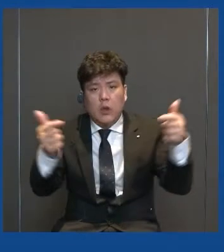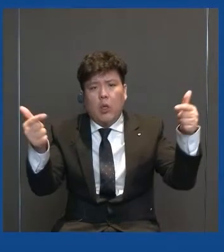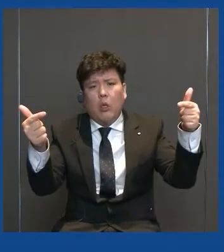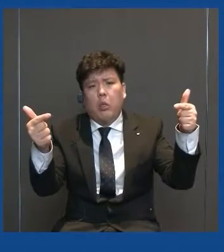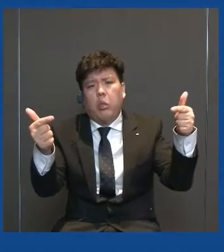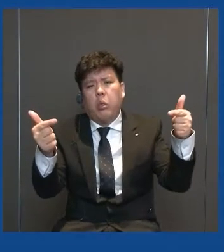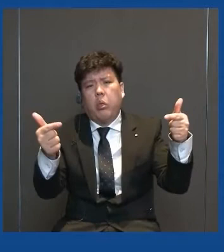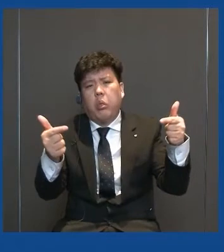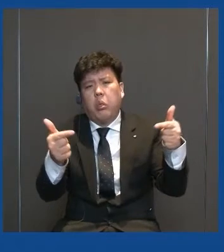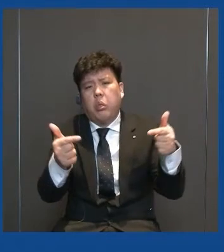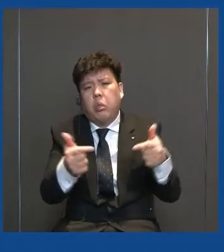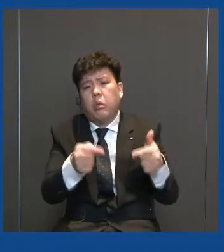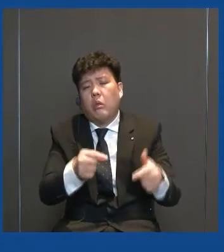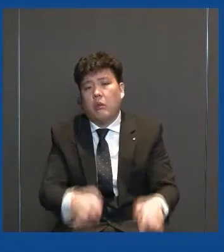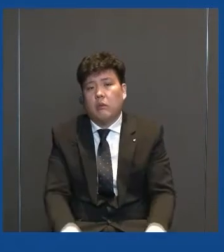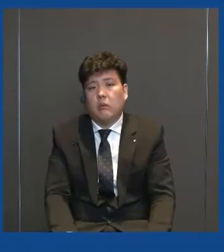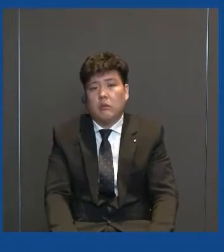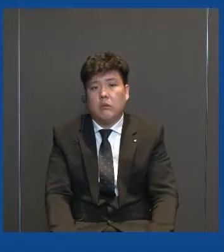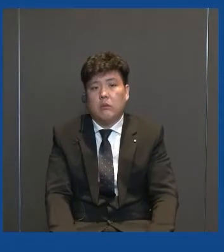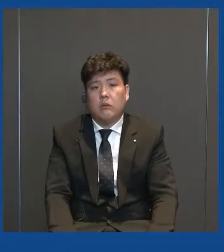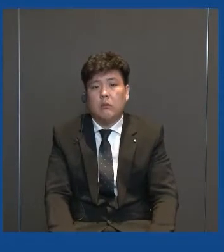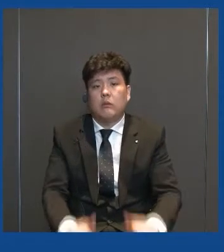home. In addition,